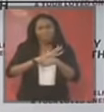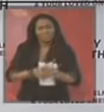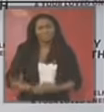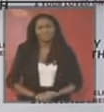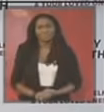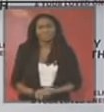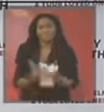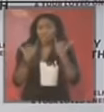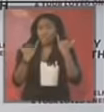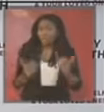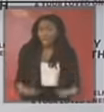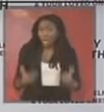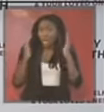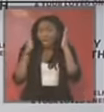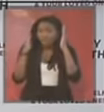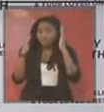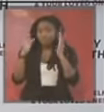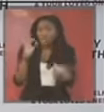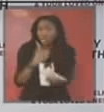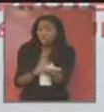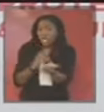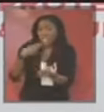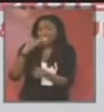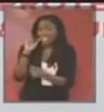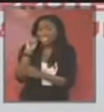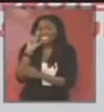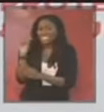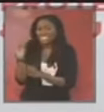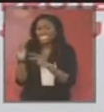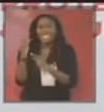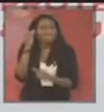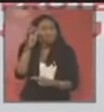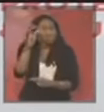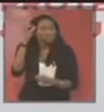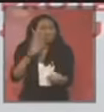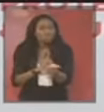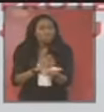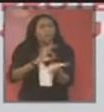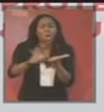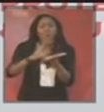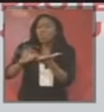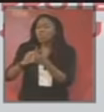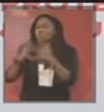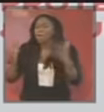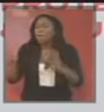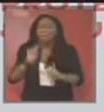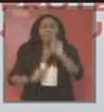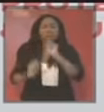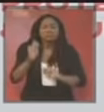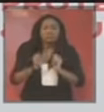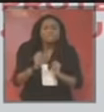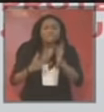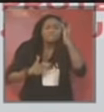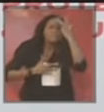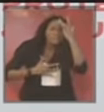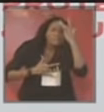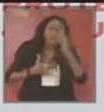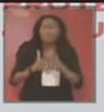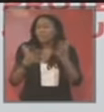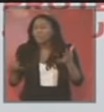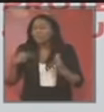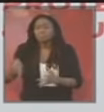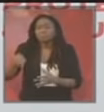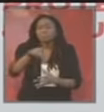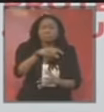And now we go to Dr. Heinz, who will give us the epidemiological update. And he will let us know if there are trends, if there are any